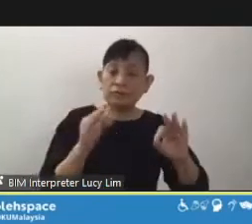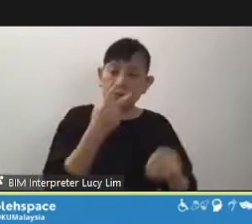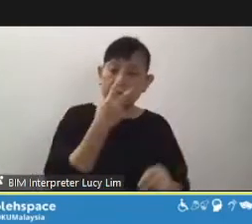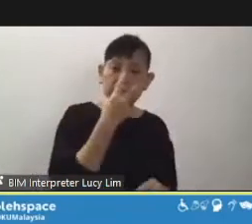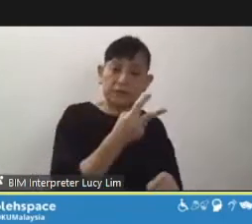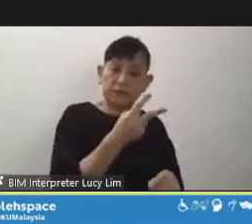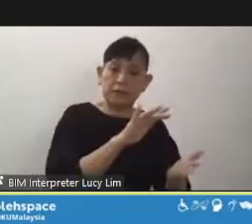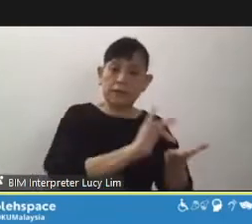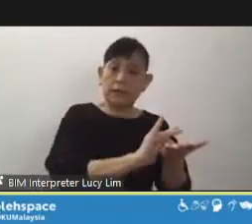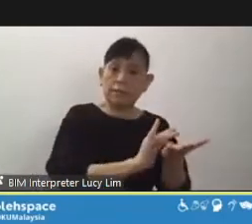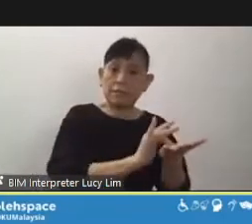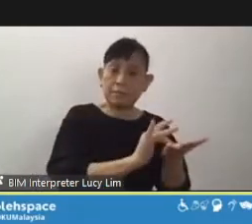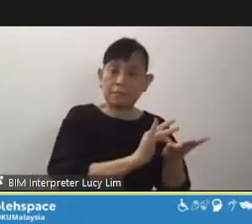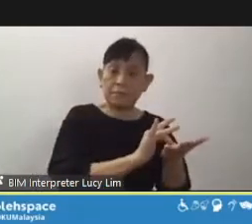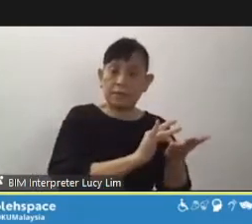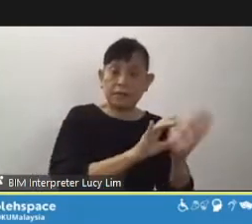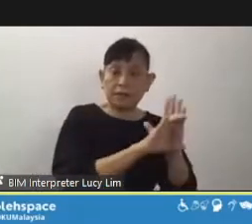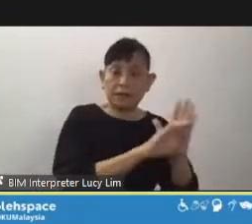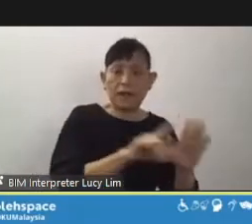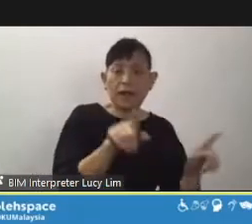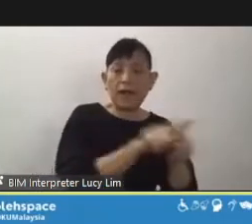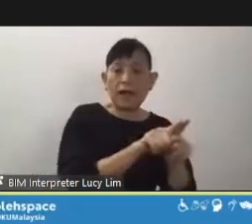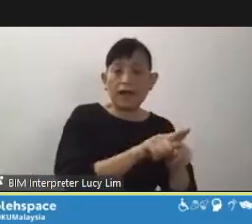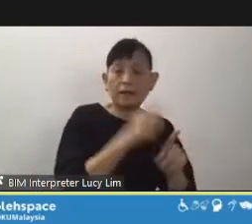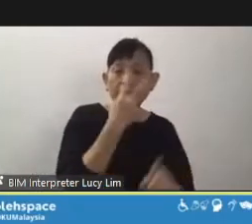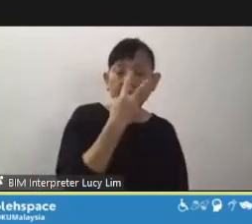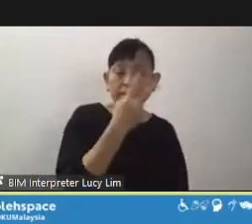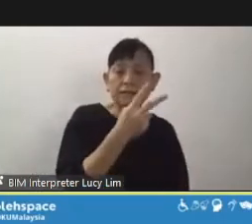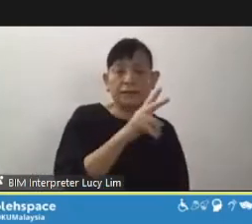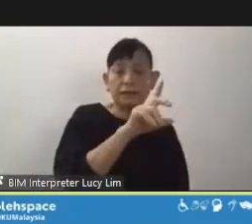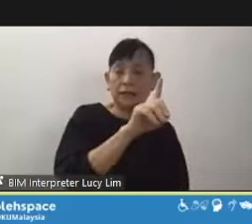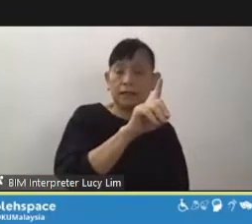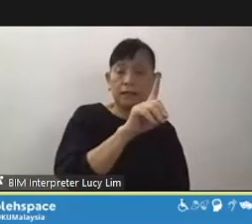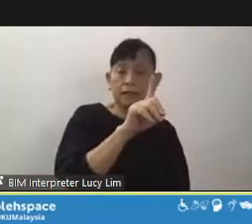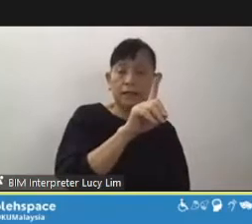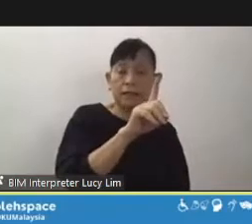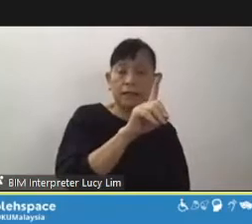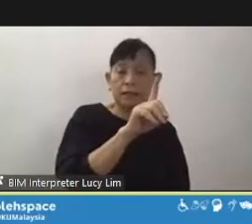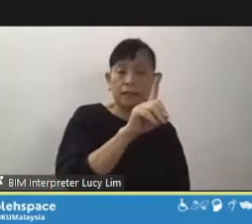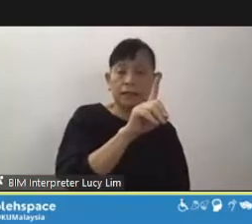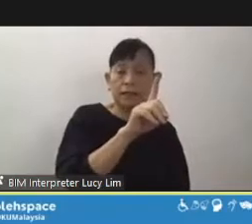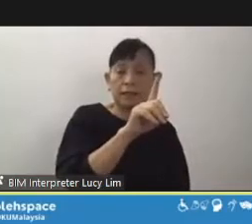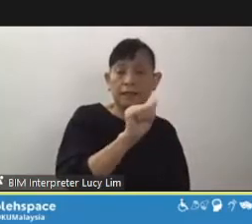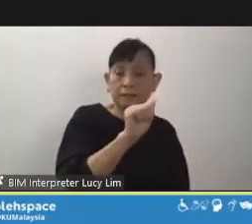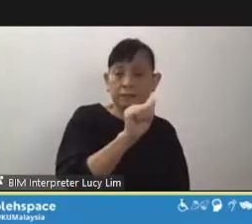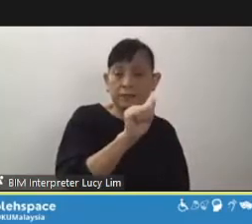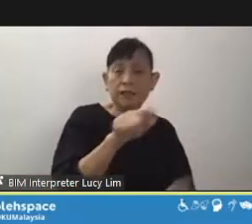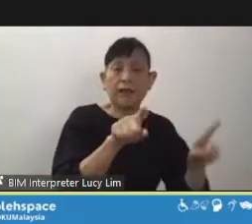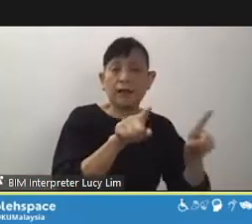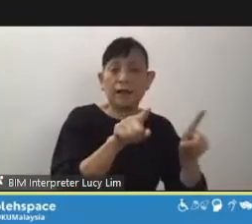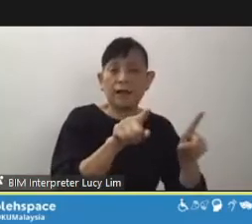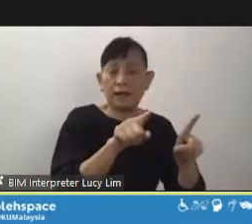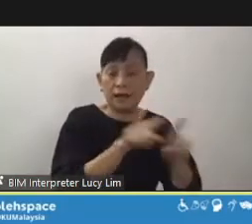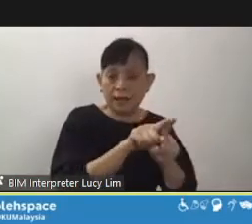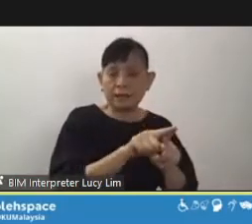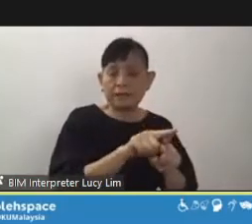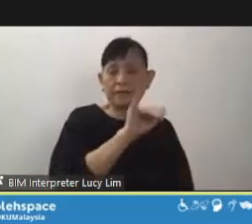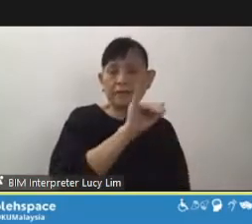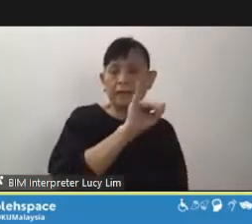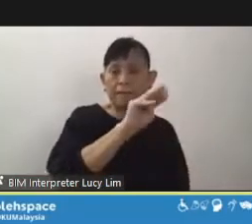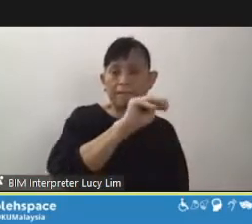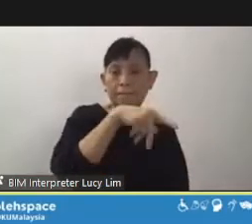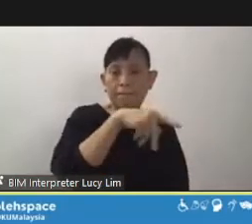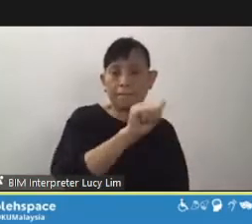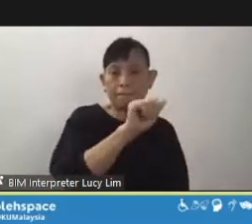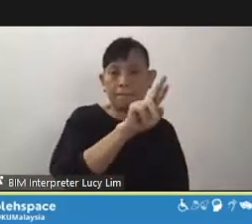medical model views disability just as an impairment. There are differences actually between impairment and disability.